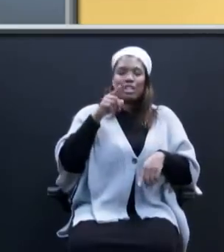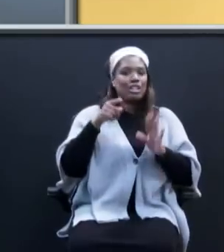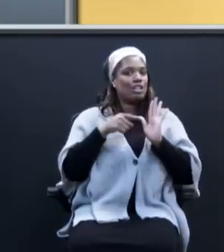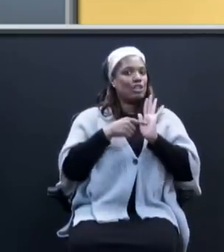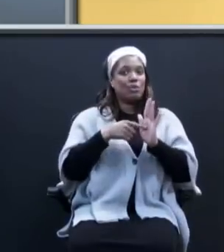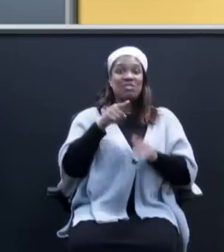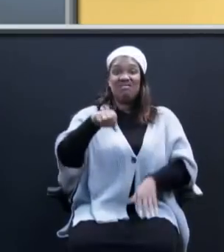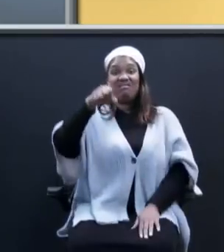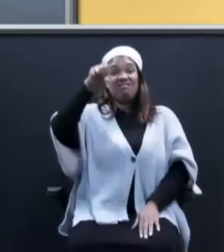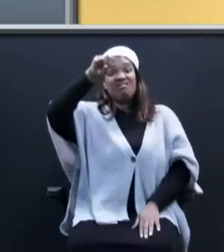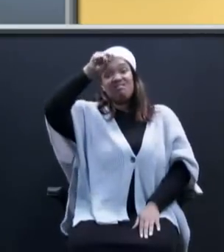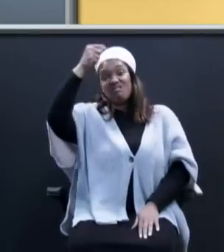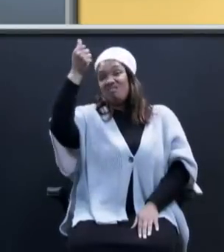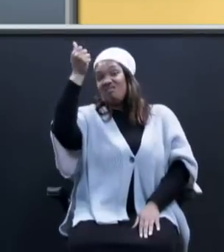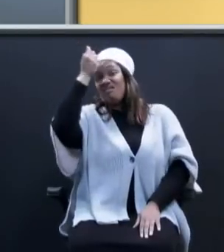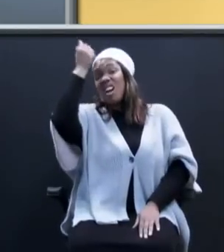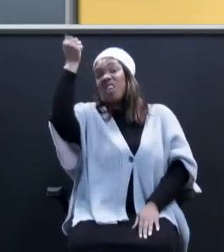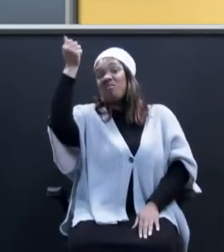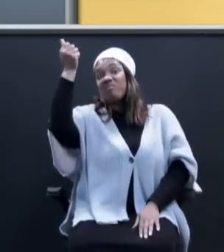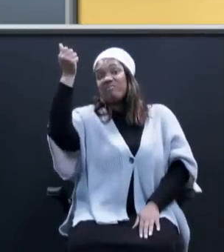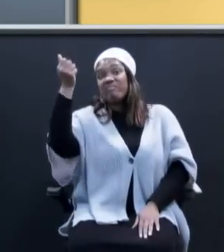are.